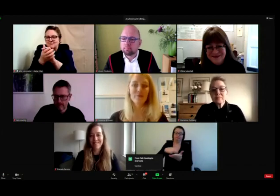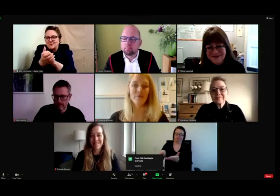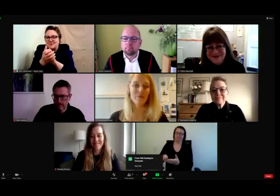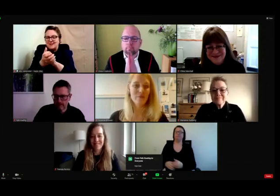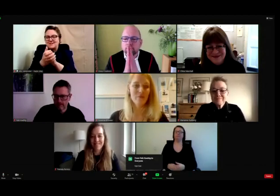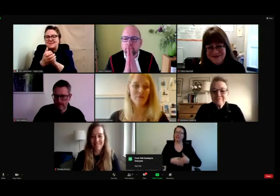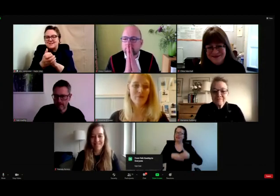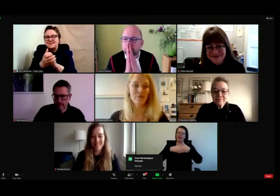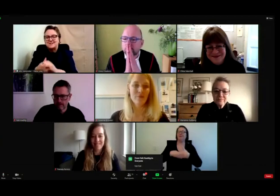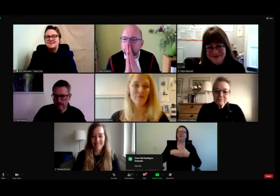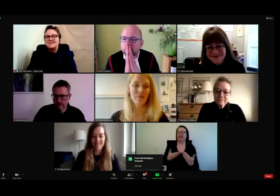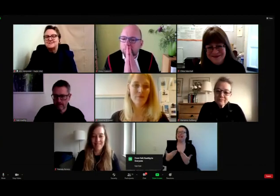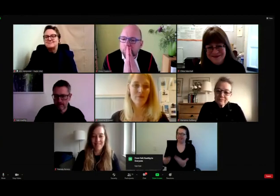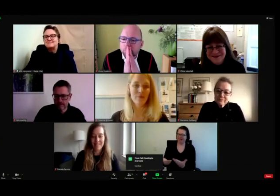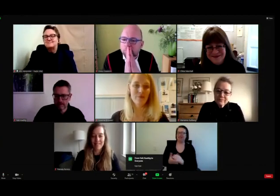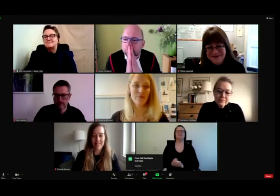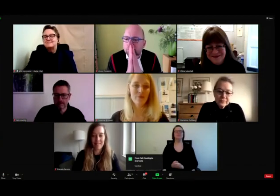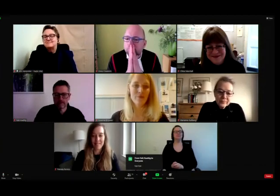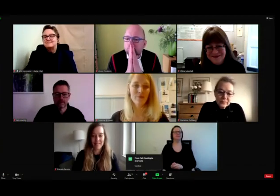Congratulations.